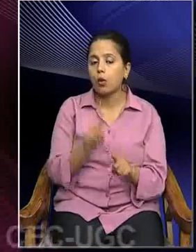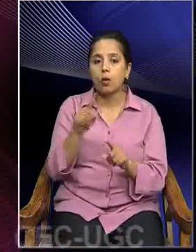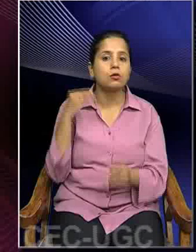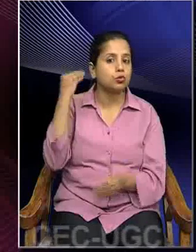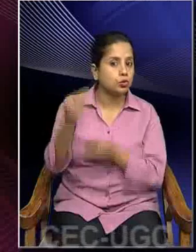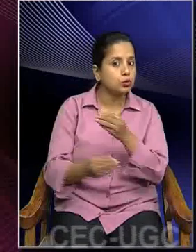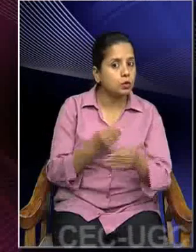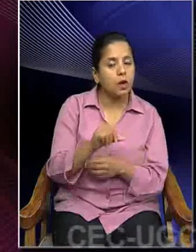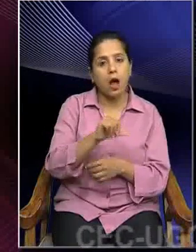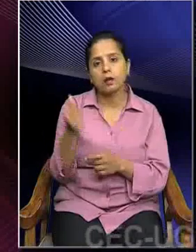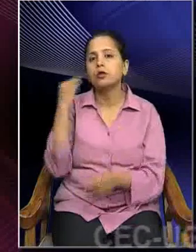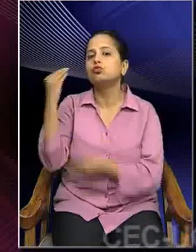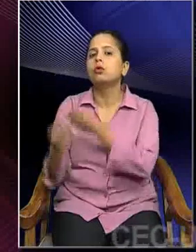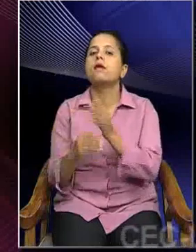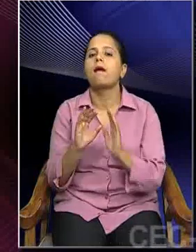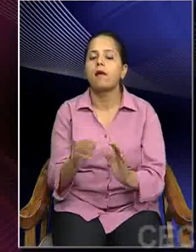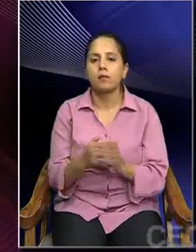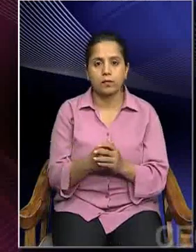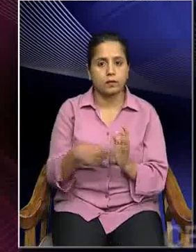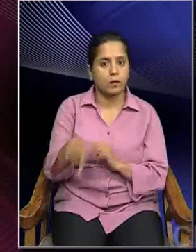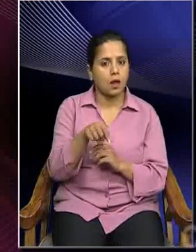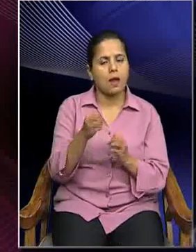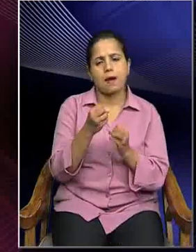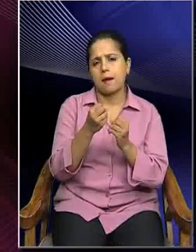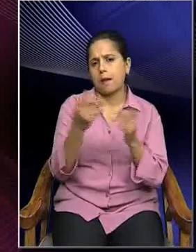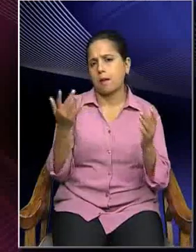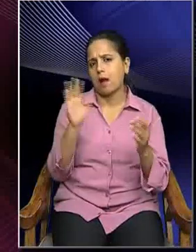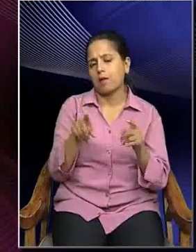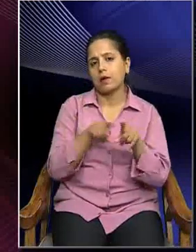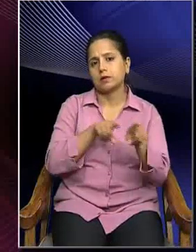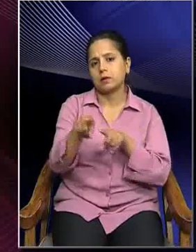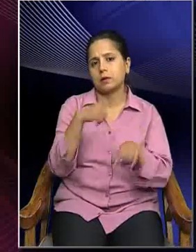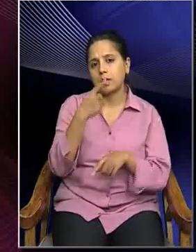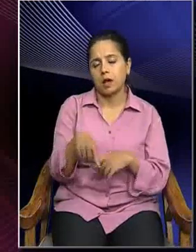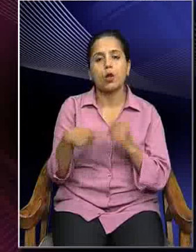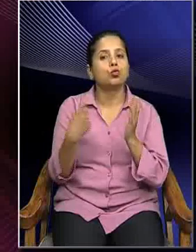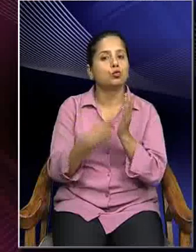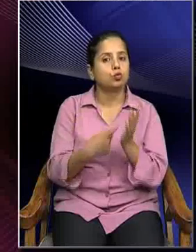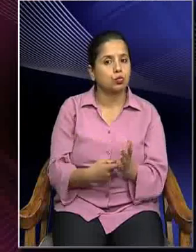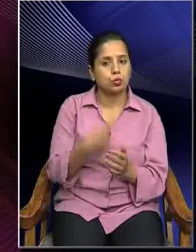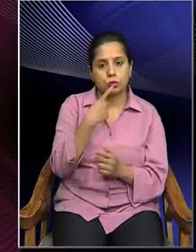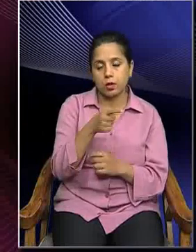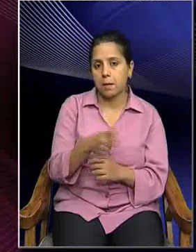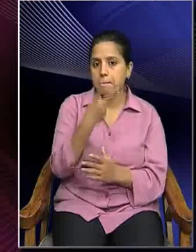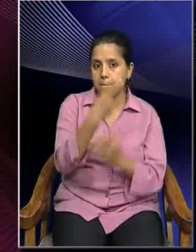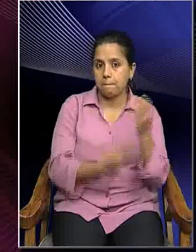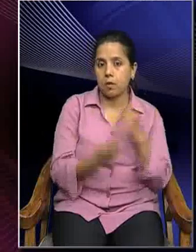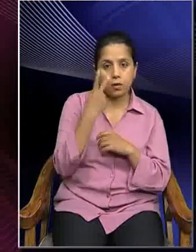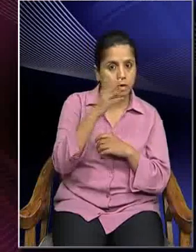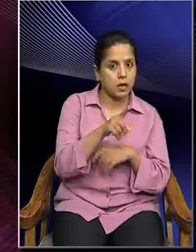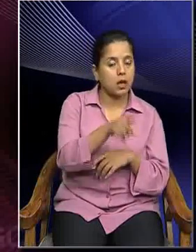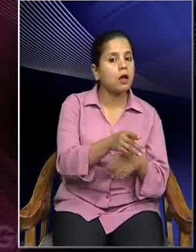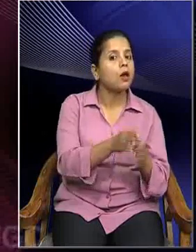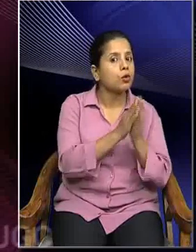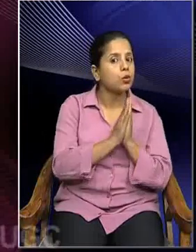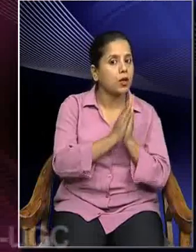generation to the other. There are n number of examples of rituals. both from a